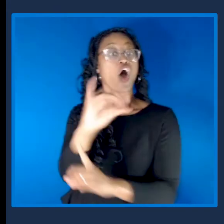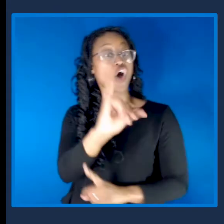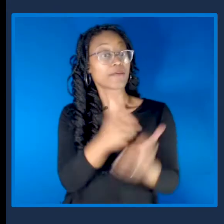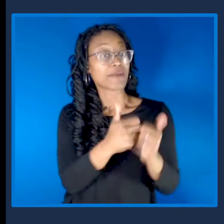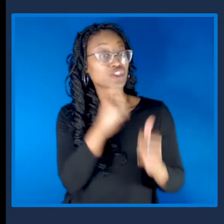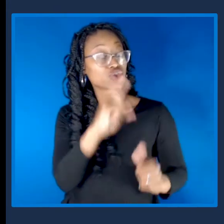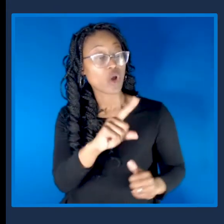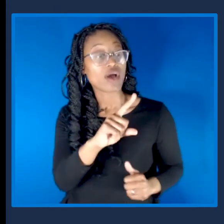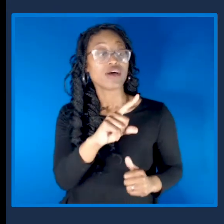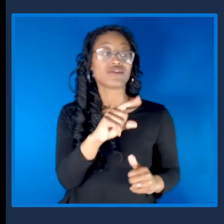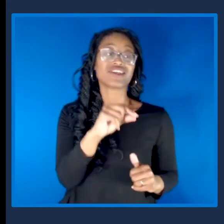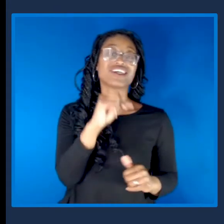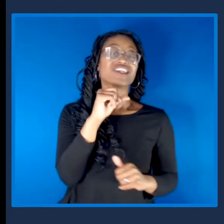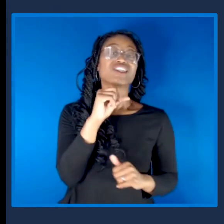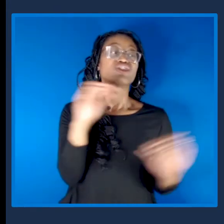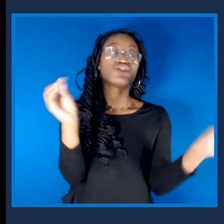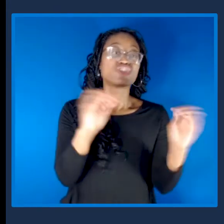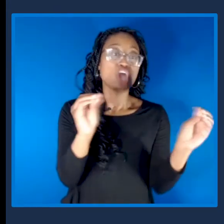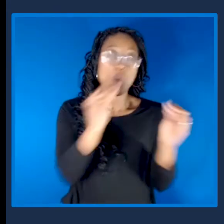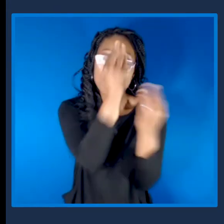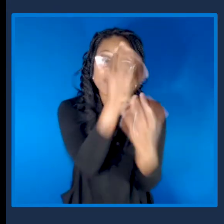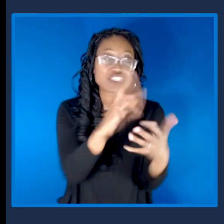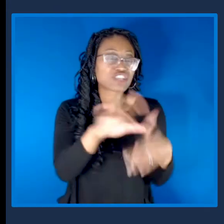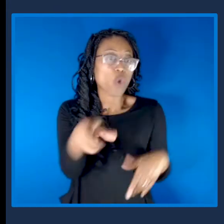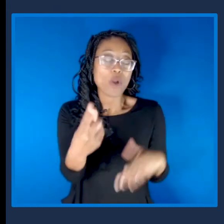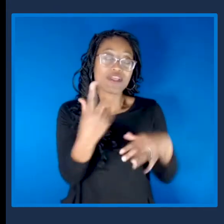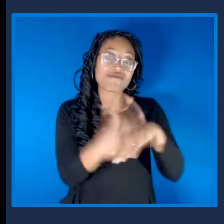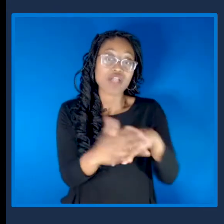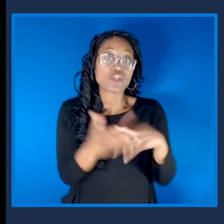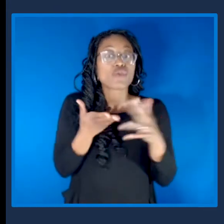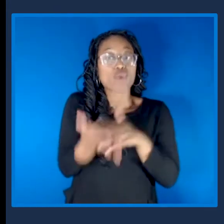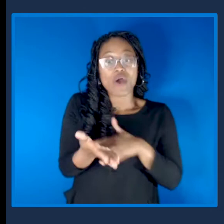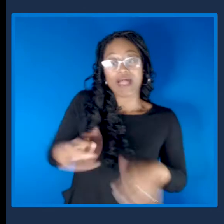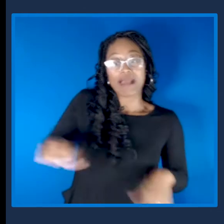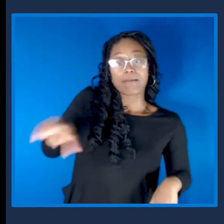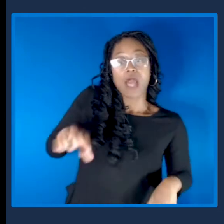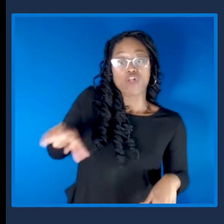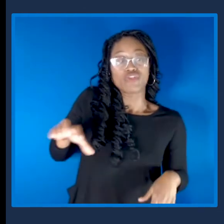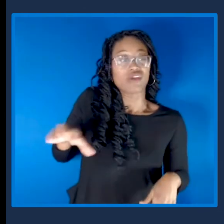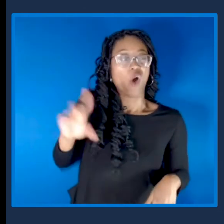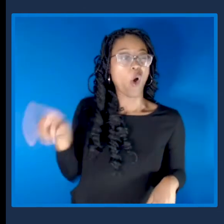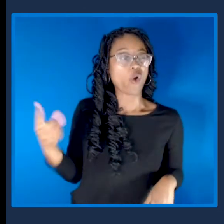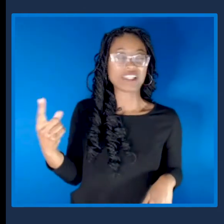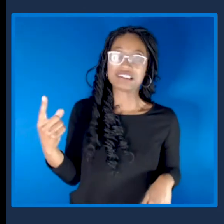via mouse hover or click actions with the mouse.